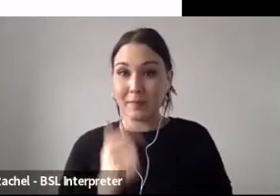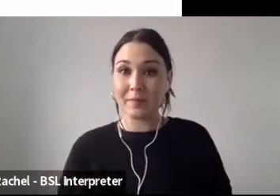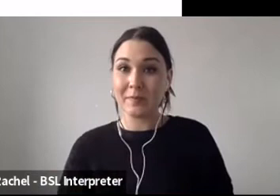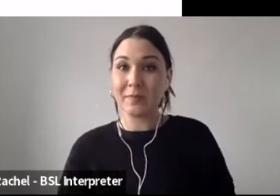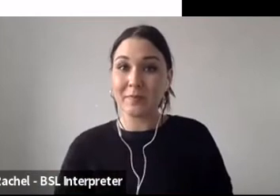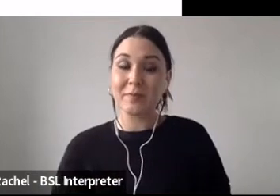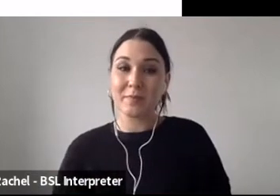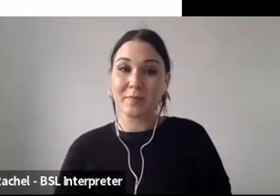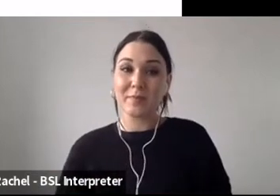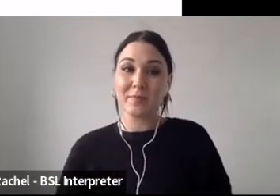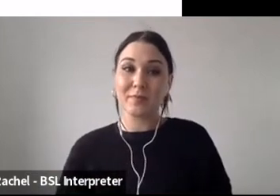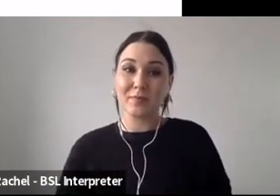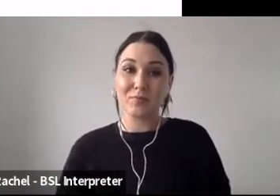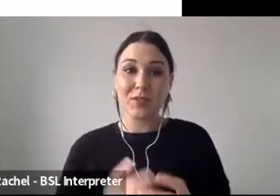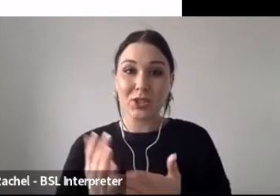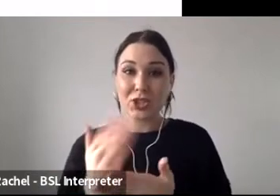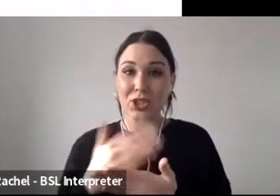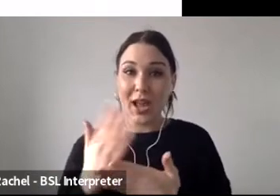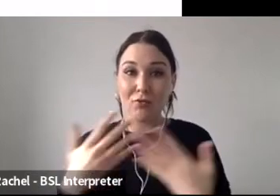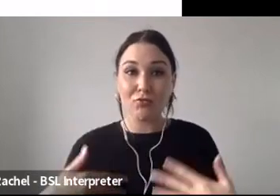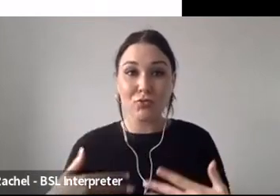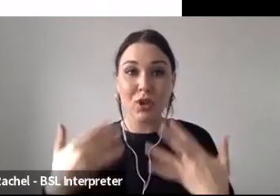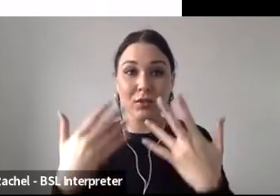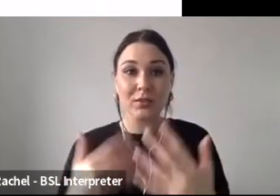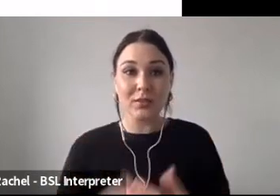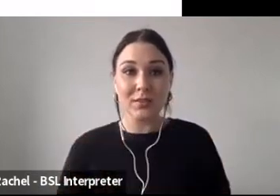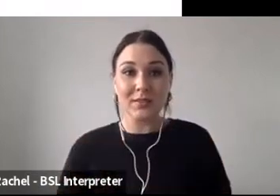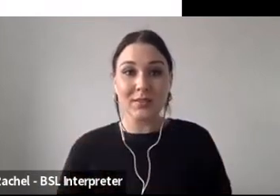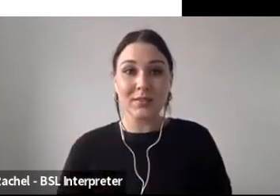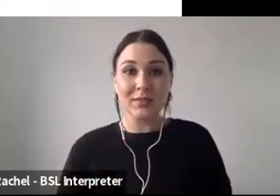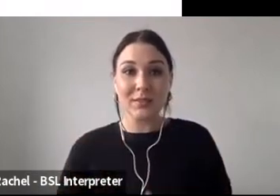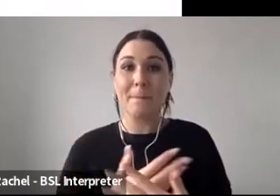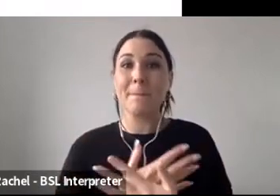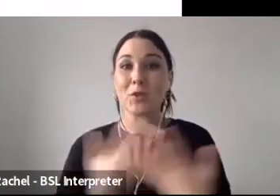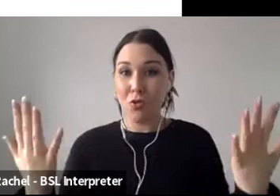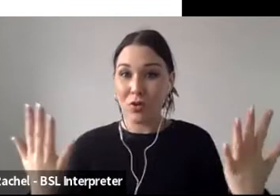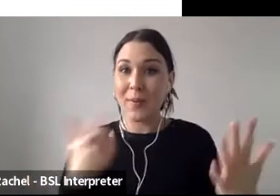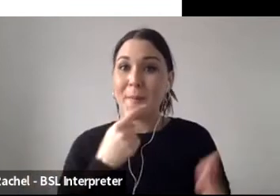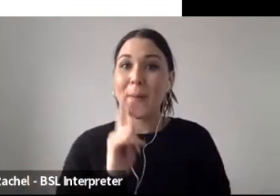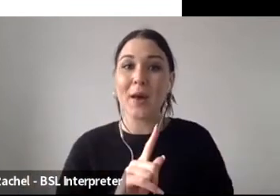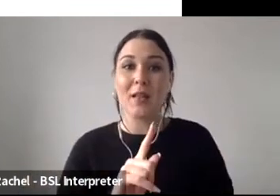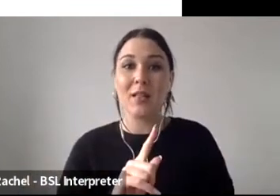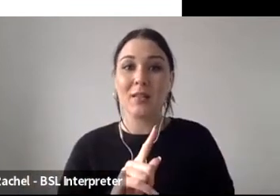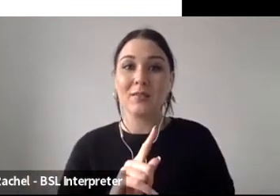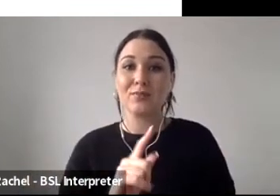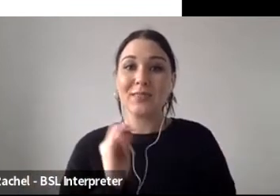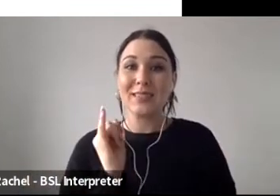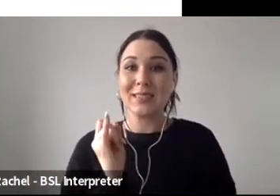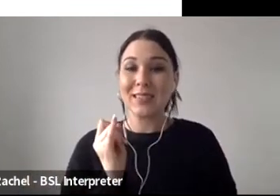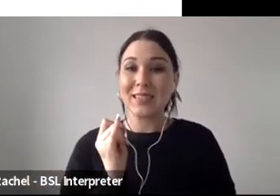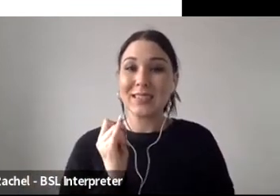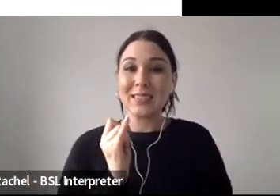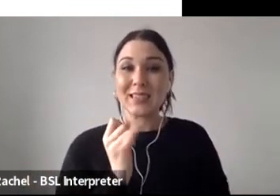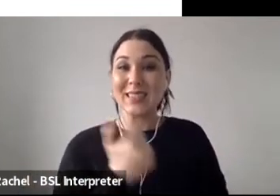and share the results. So the majority of people on the webinar, 62%